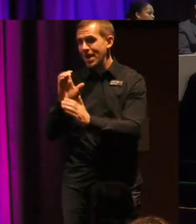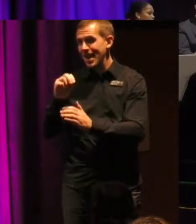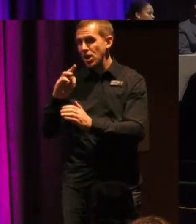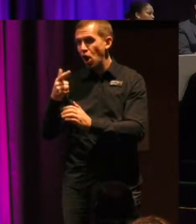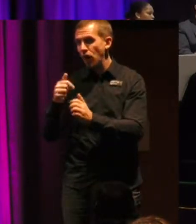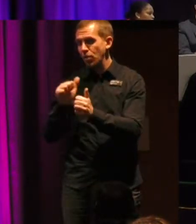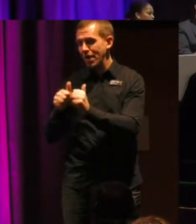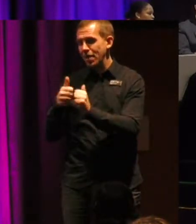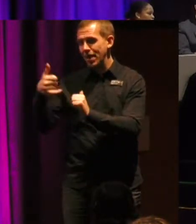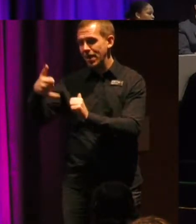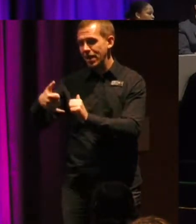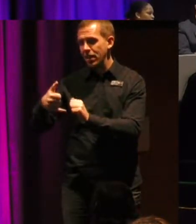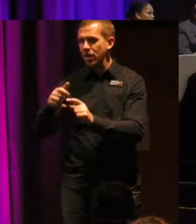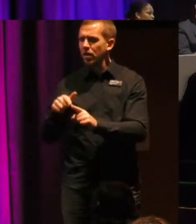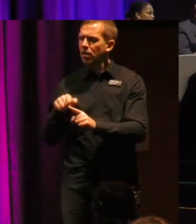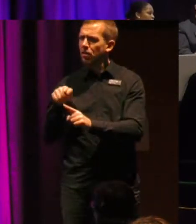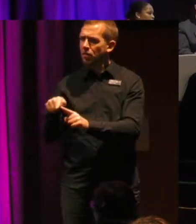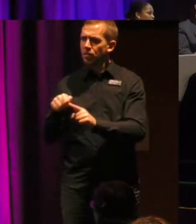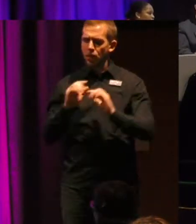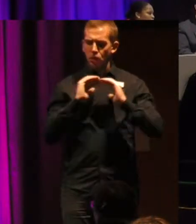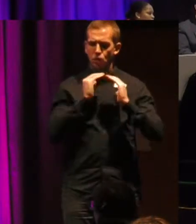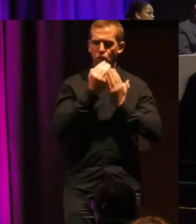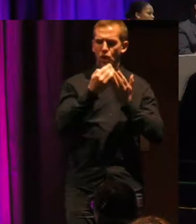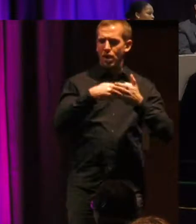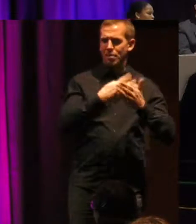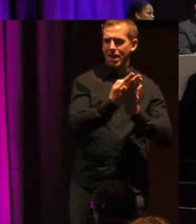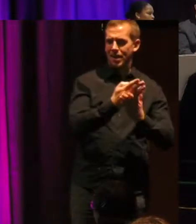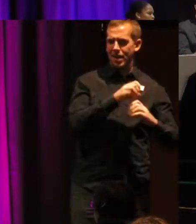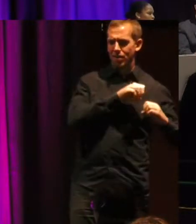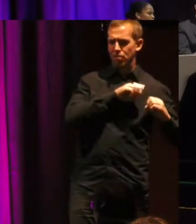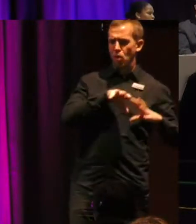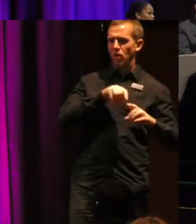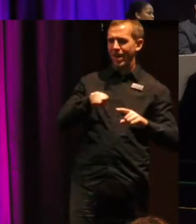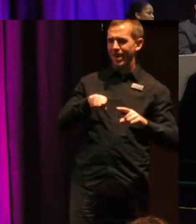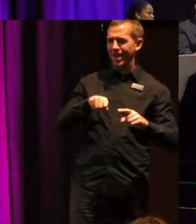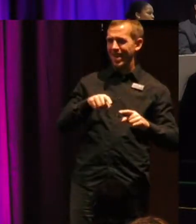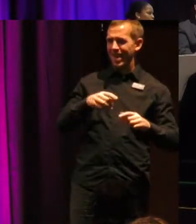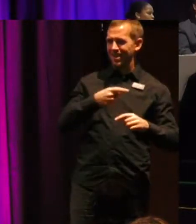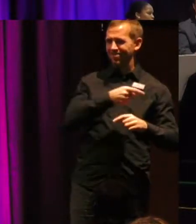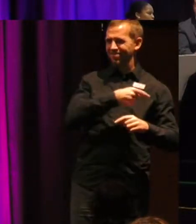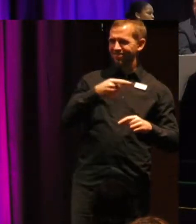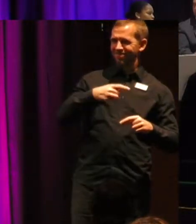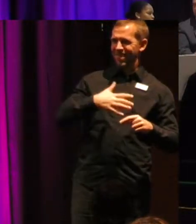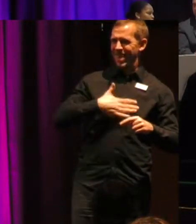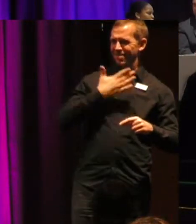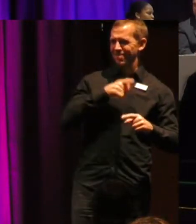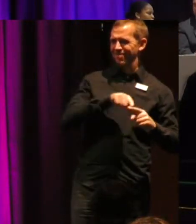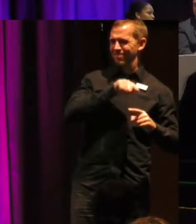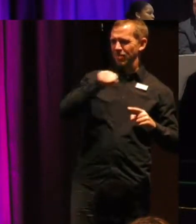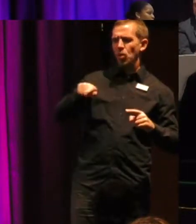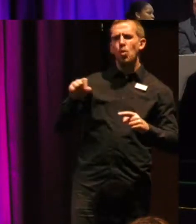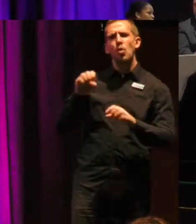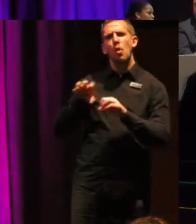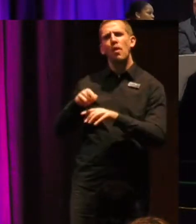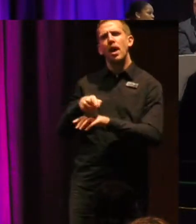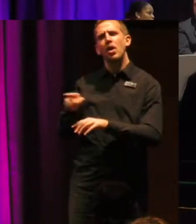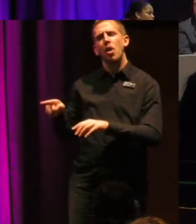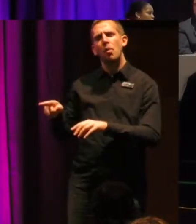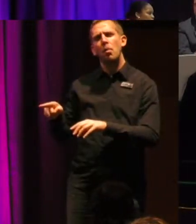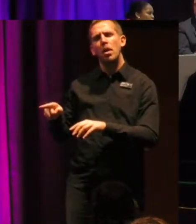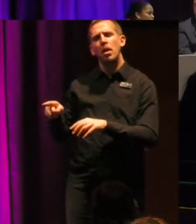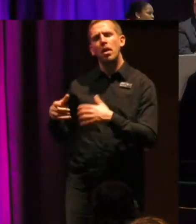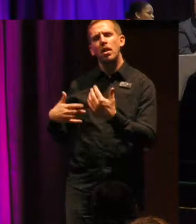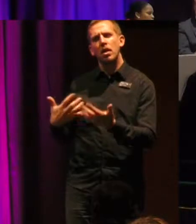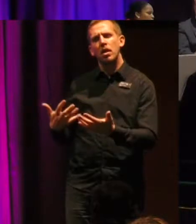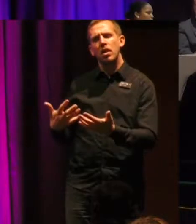see the chilling effect of social media on them coming forward and being able to speak out? Like, how is it